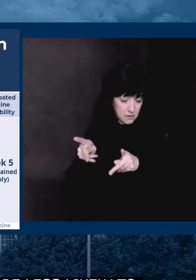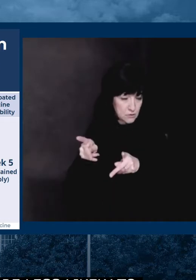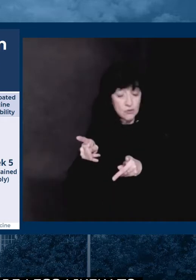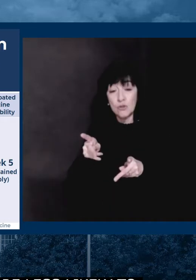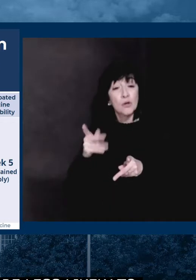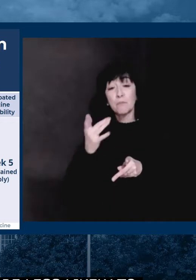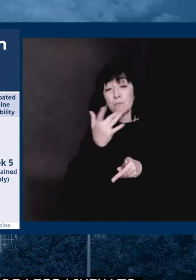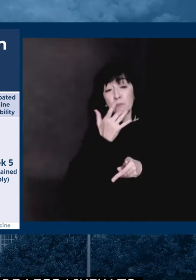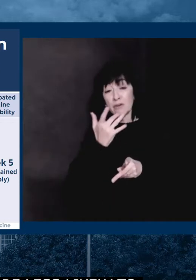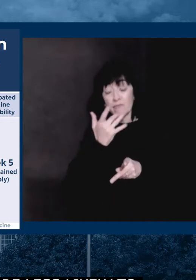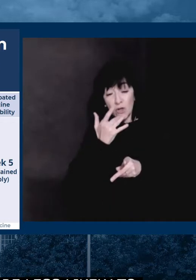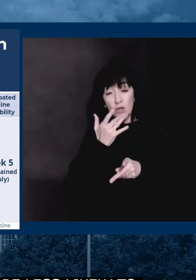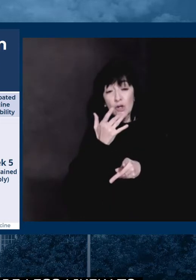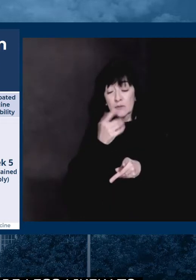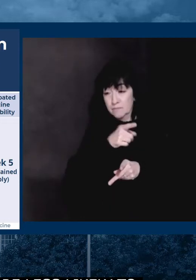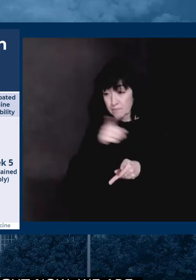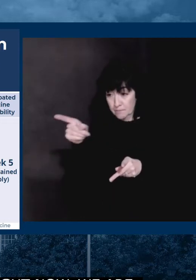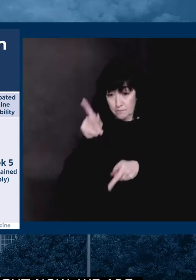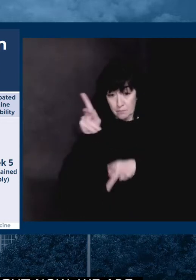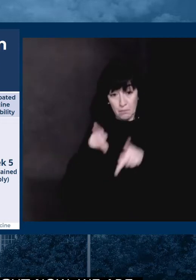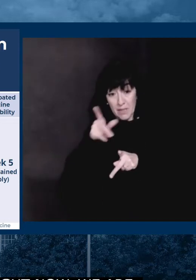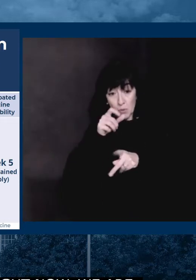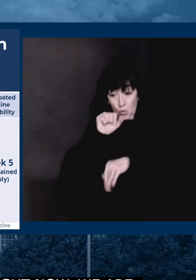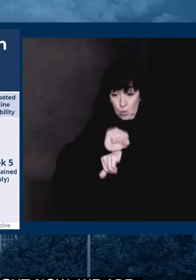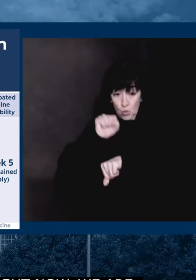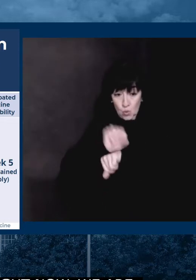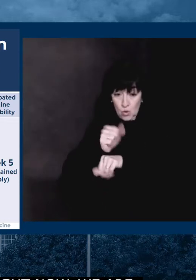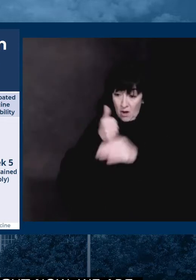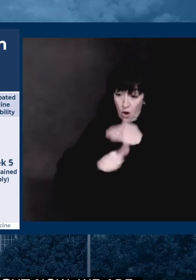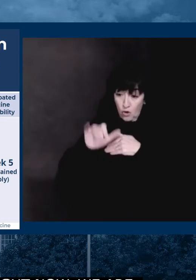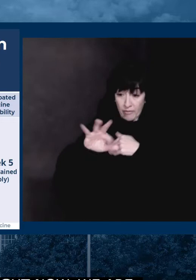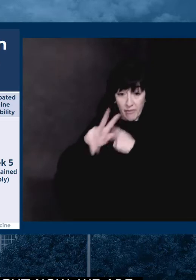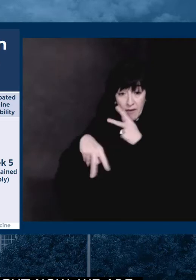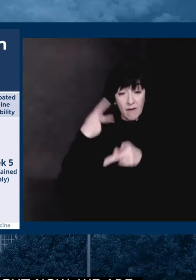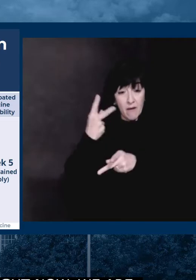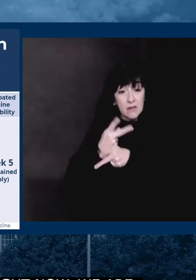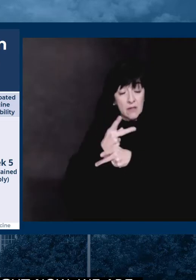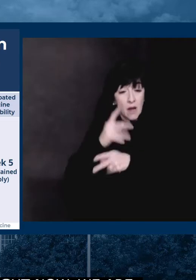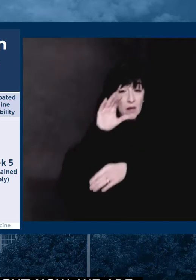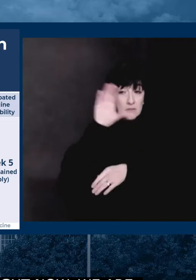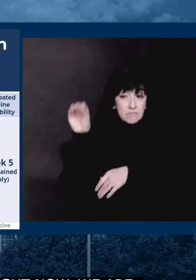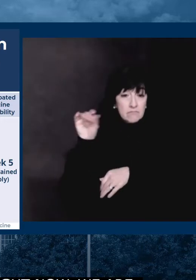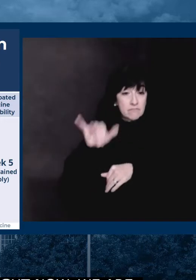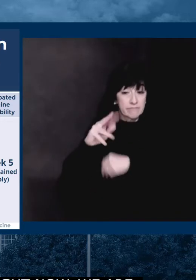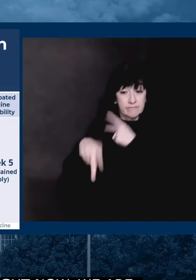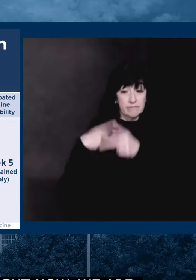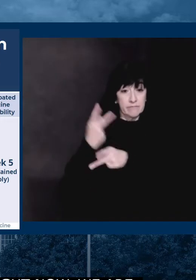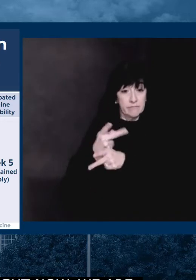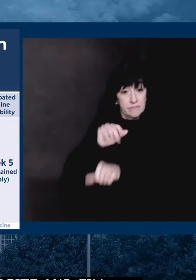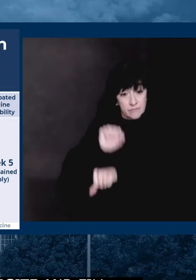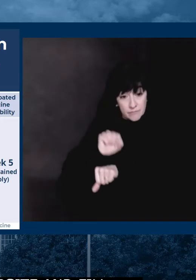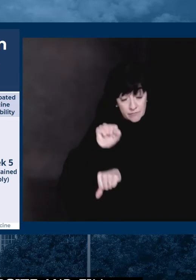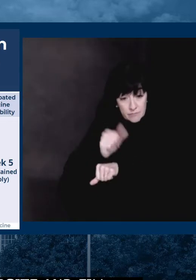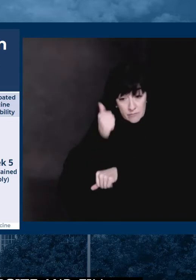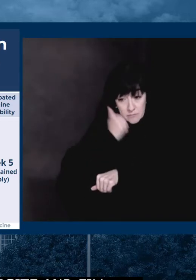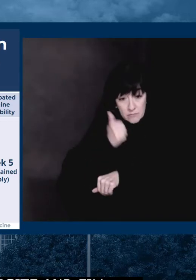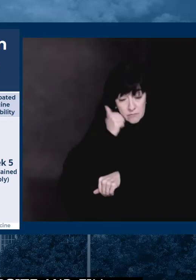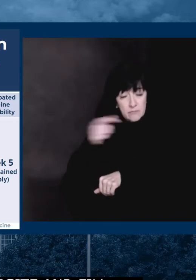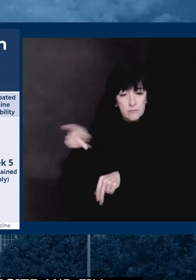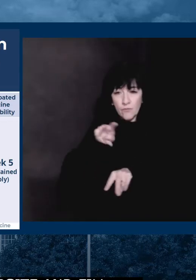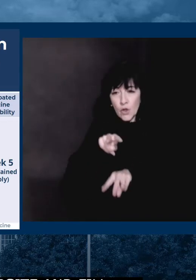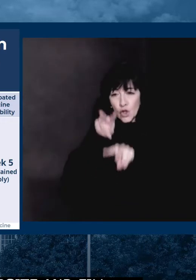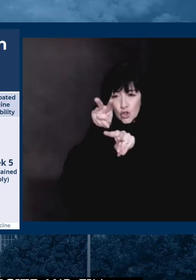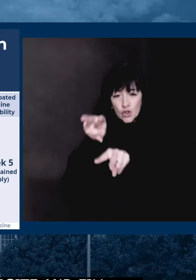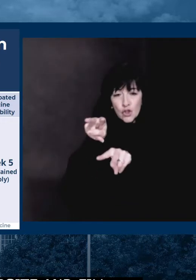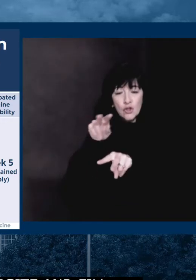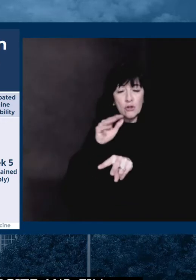website and fill out the survey, start thinking about your plan for vaccinating the members of your team who